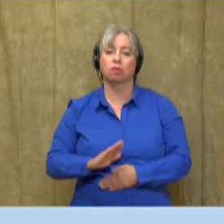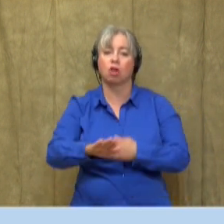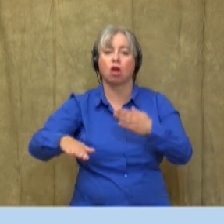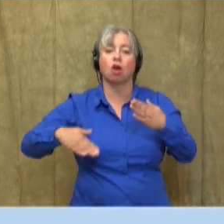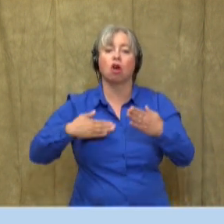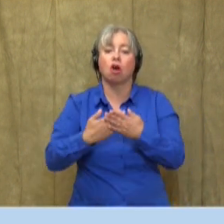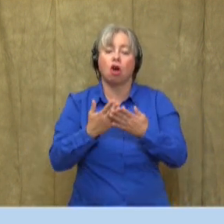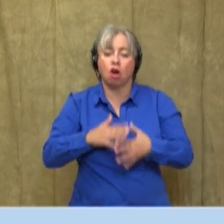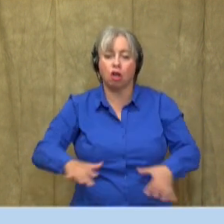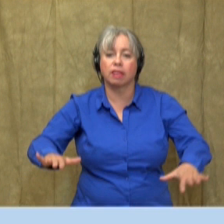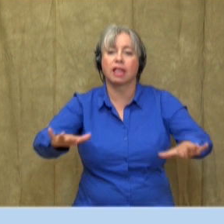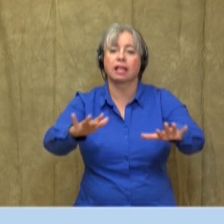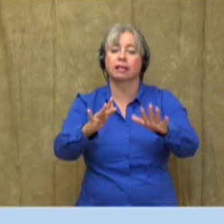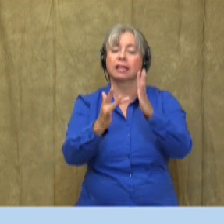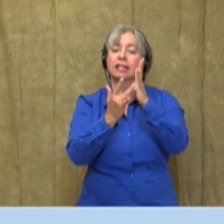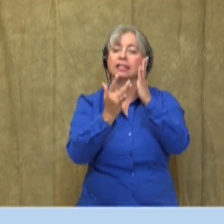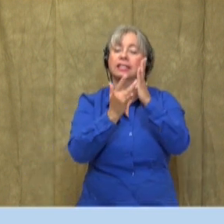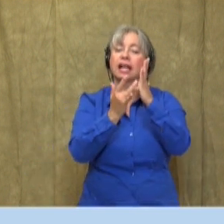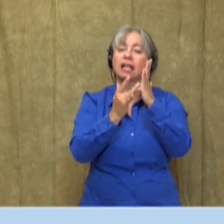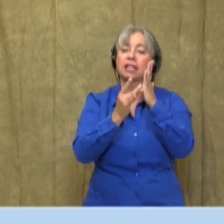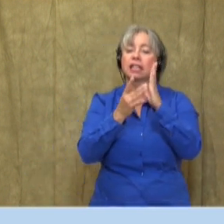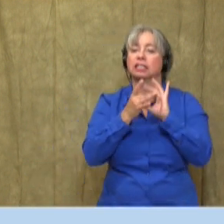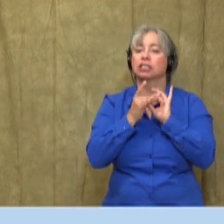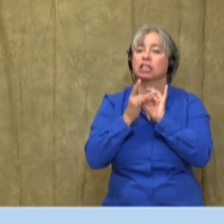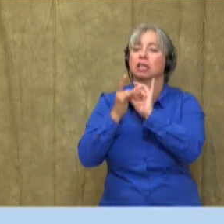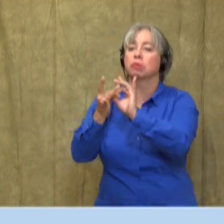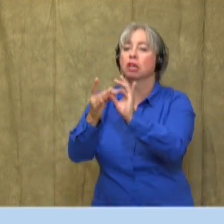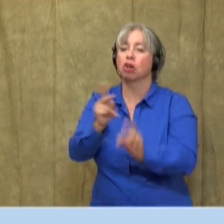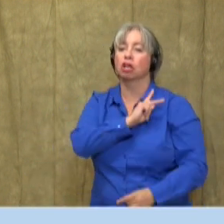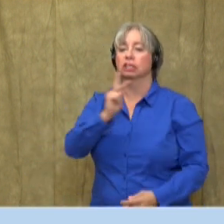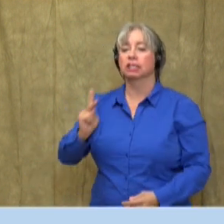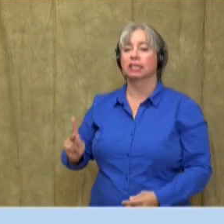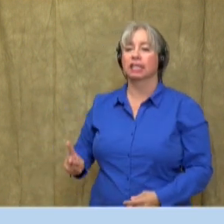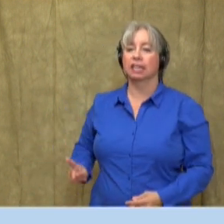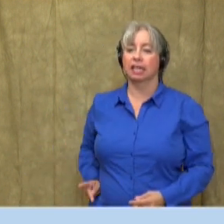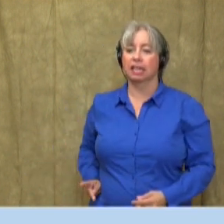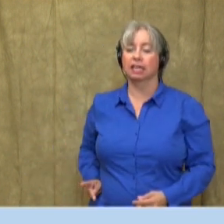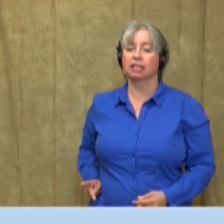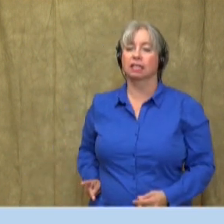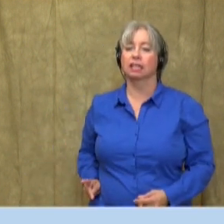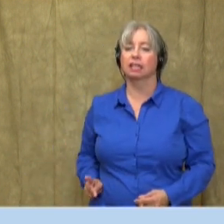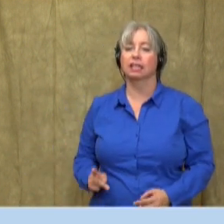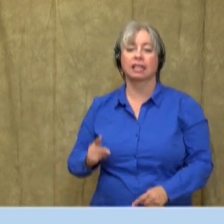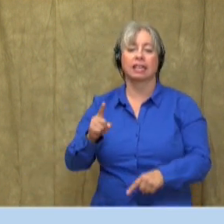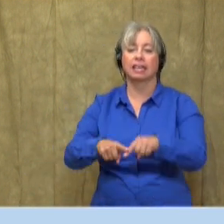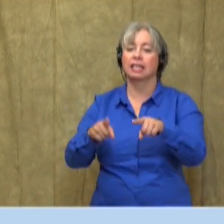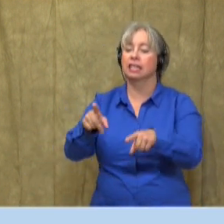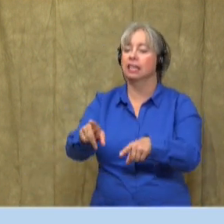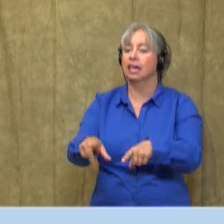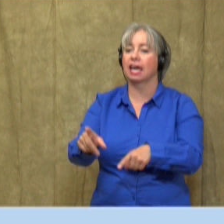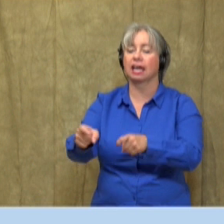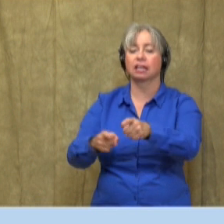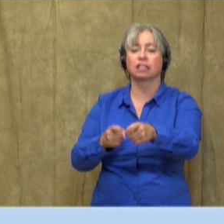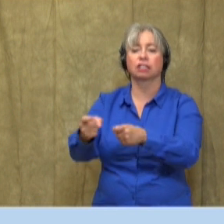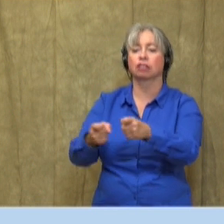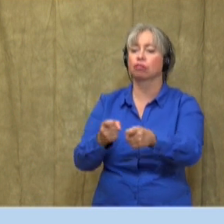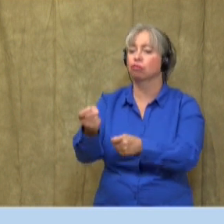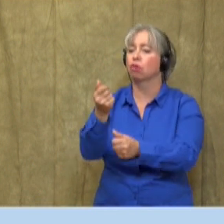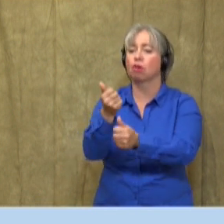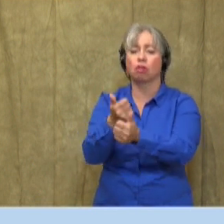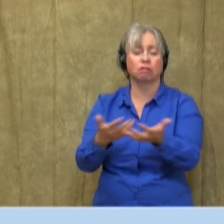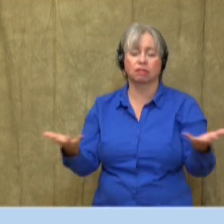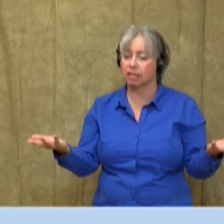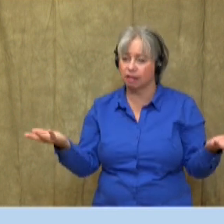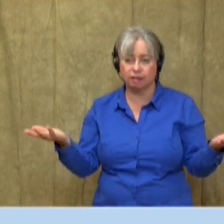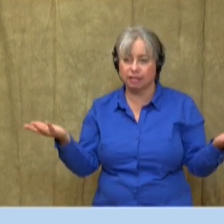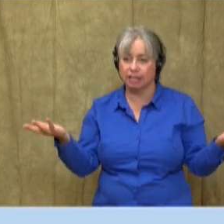kingdom technically belonged to the king. And the king, however, was unable to rule all of that land himself. So what he